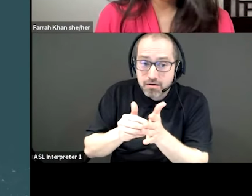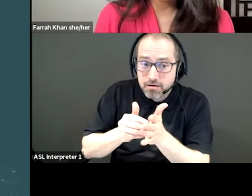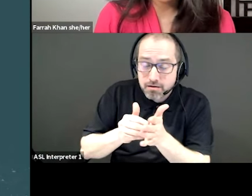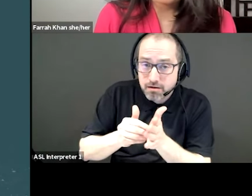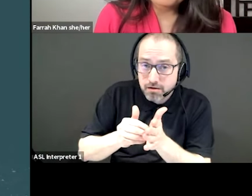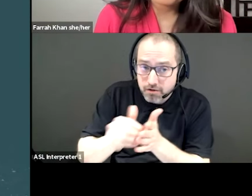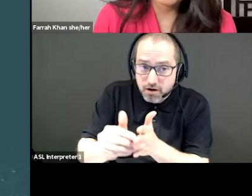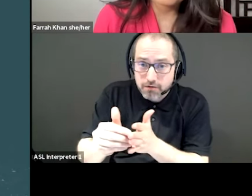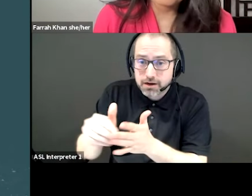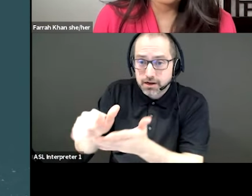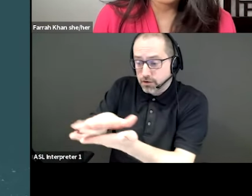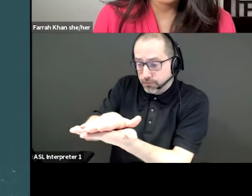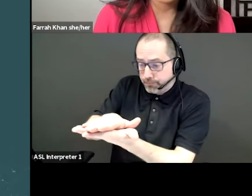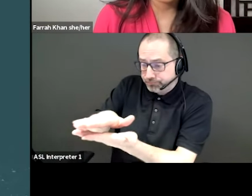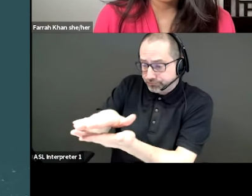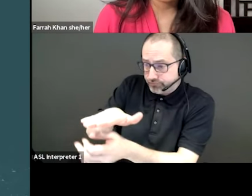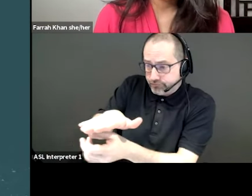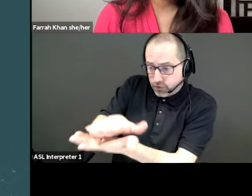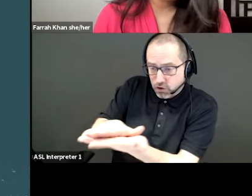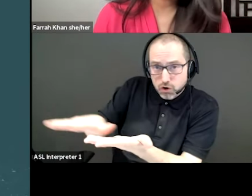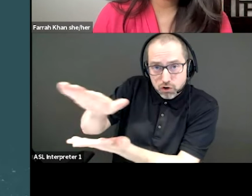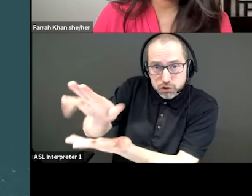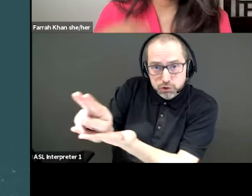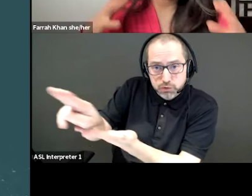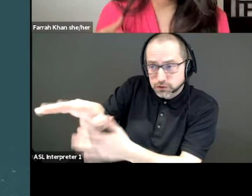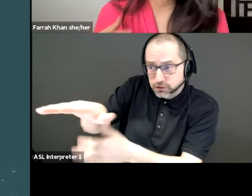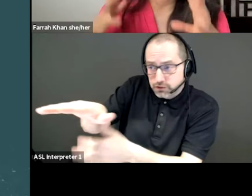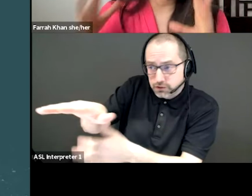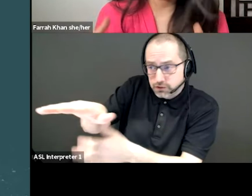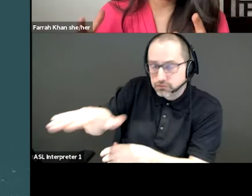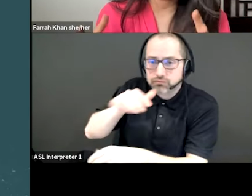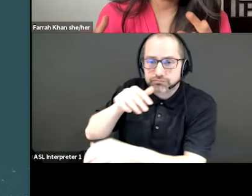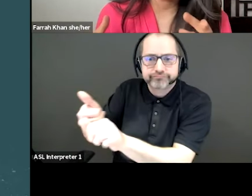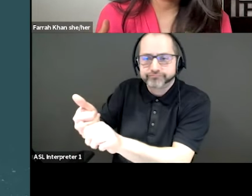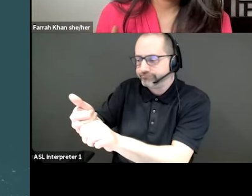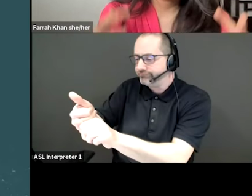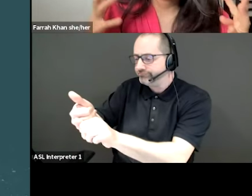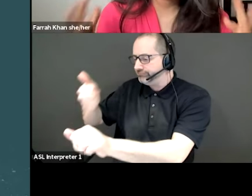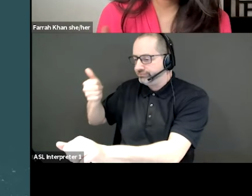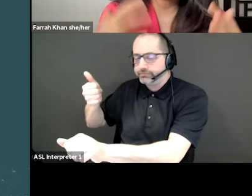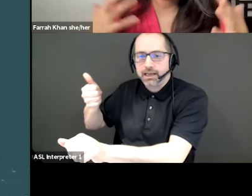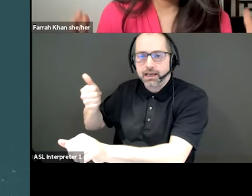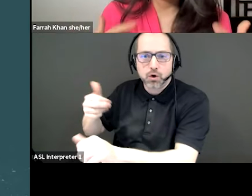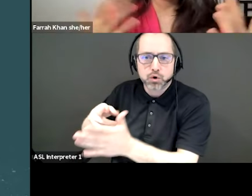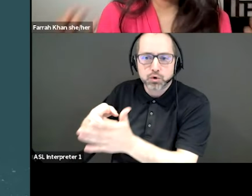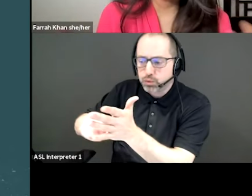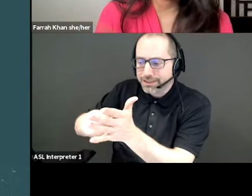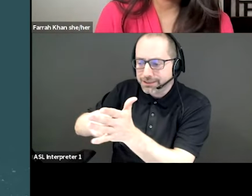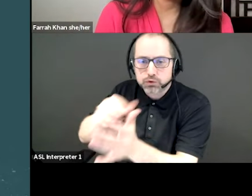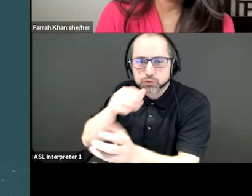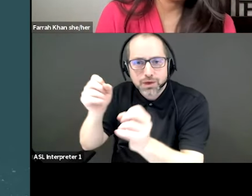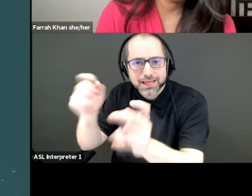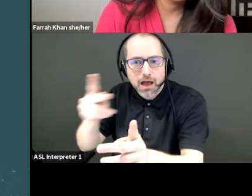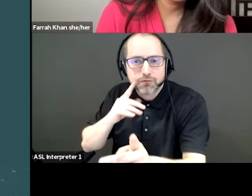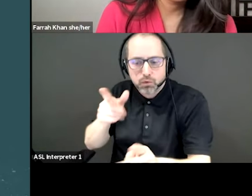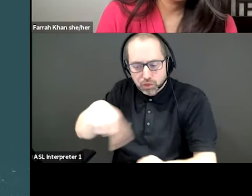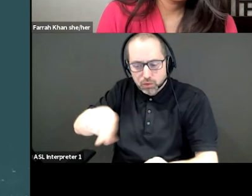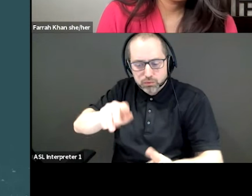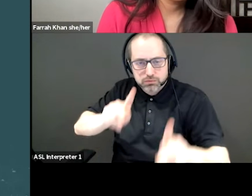oftentimes campuses are not caught up to that conversation or resources haven't been allocated for that community. And that's really part of what we've been talking